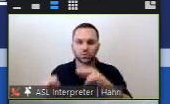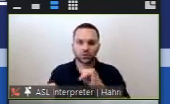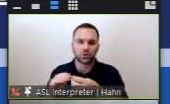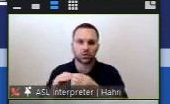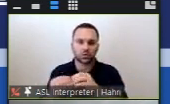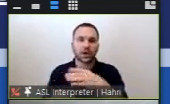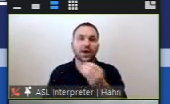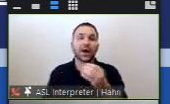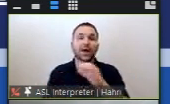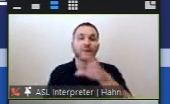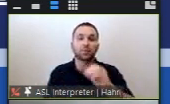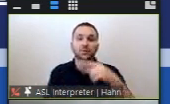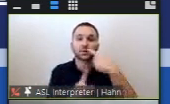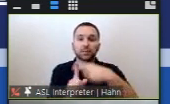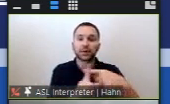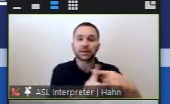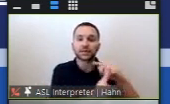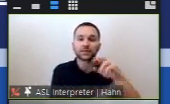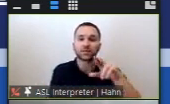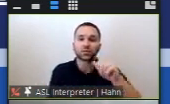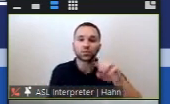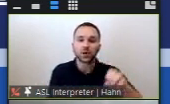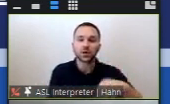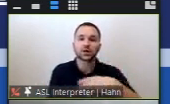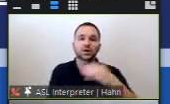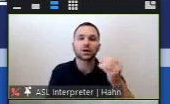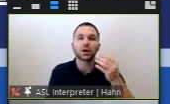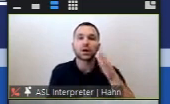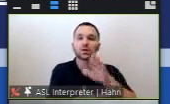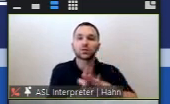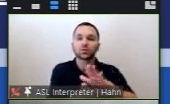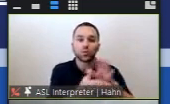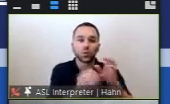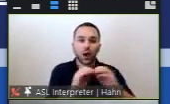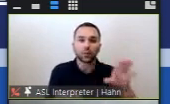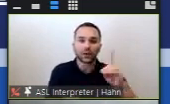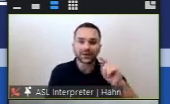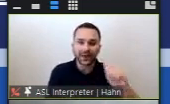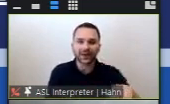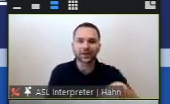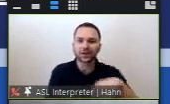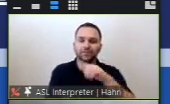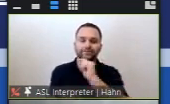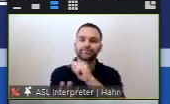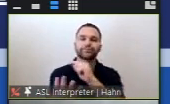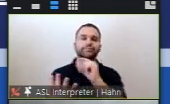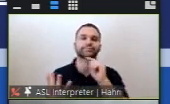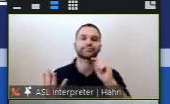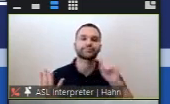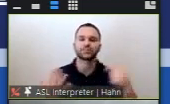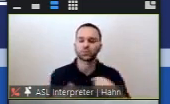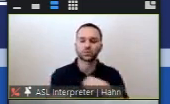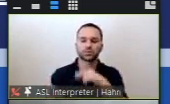positivity data. We look at school outbreak data. Those are all things that we're tracking very closely at this